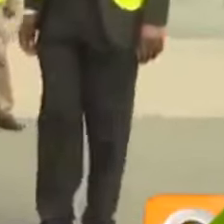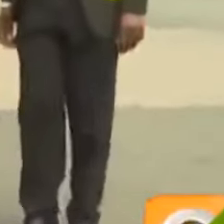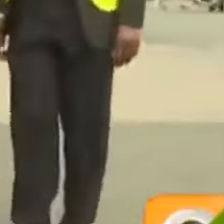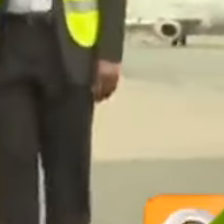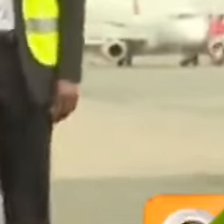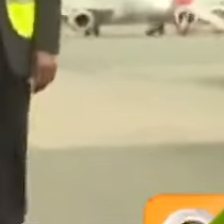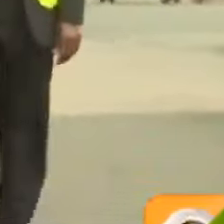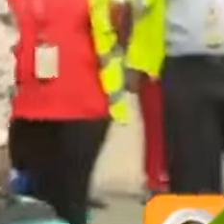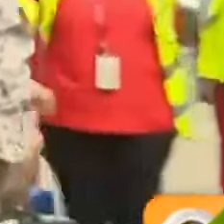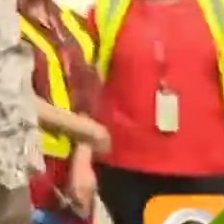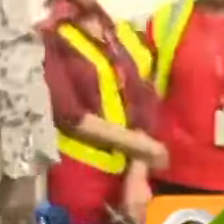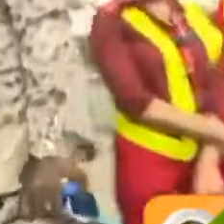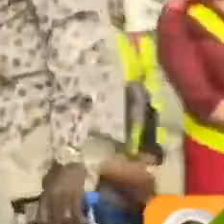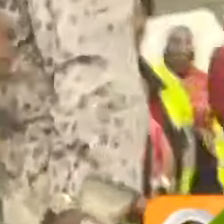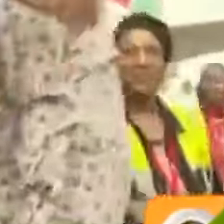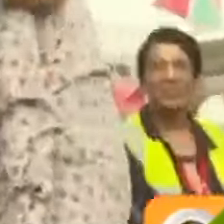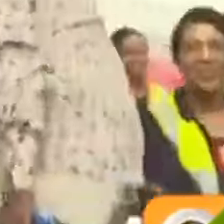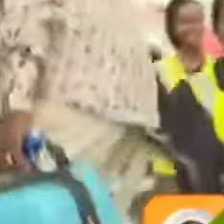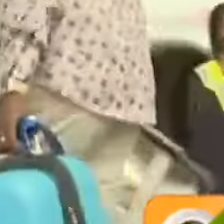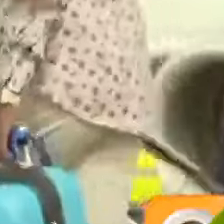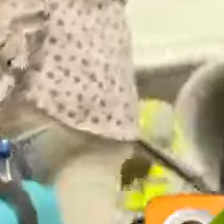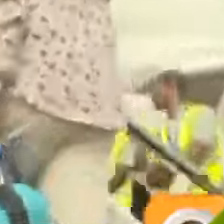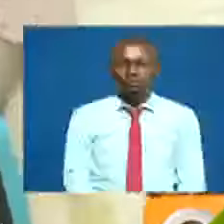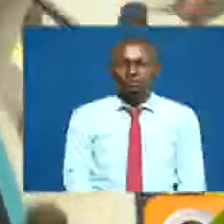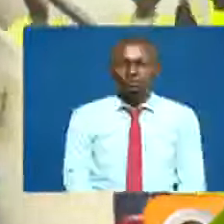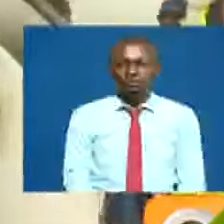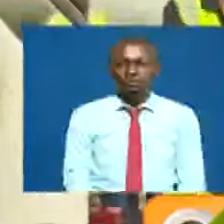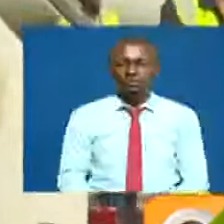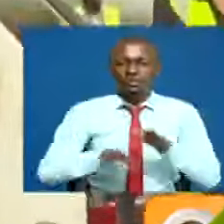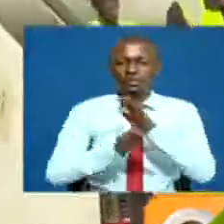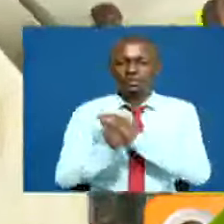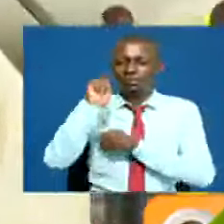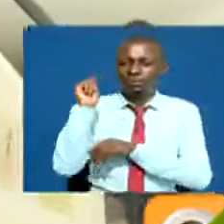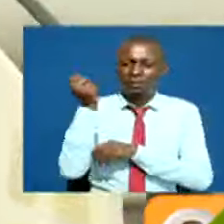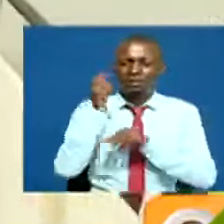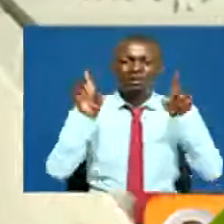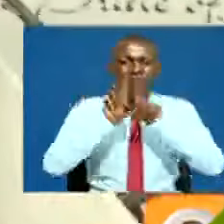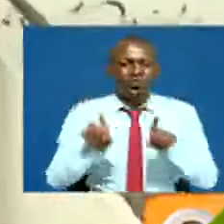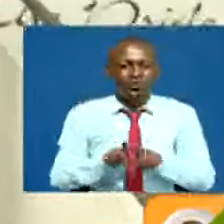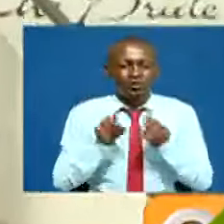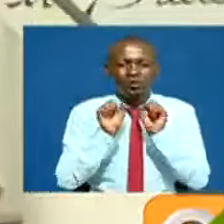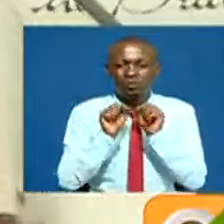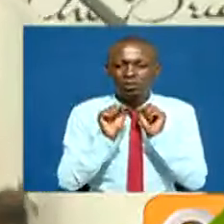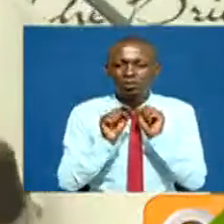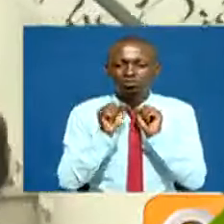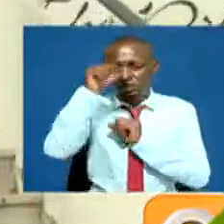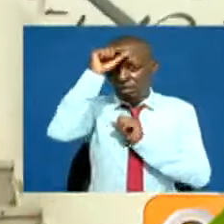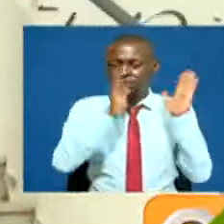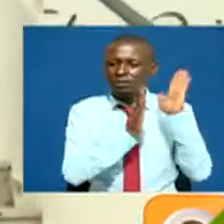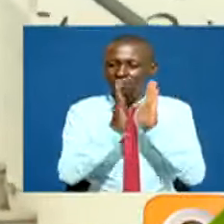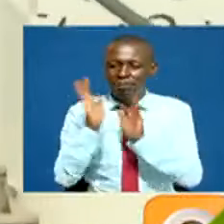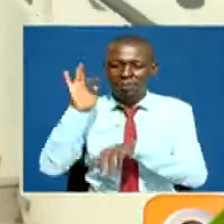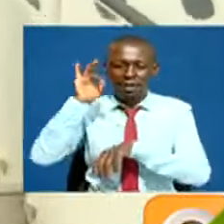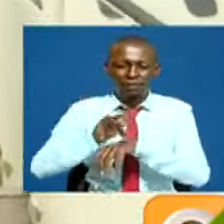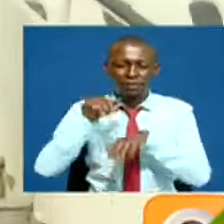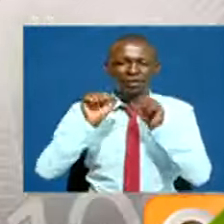Having expressed frustration at provisions made for his air travel, the Deputy President may also fall victim to the government's plan to cut spending